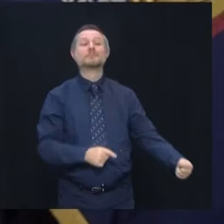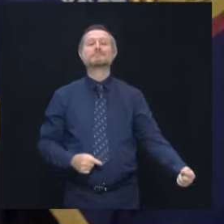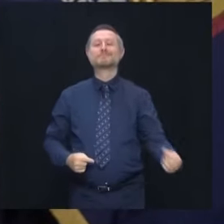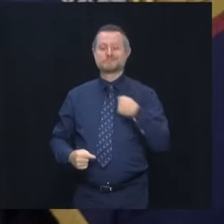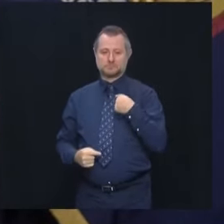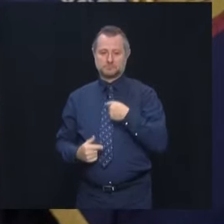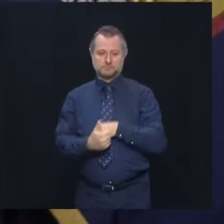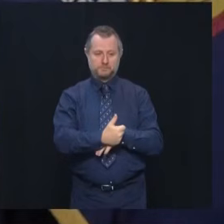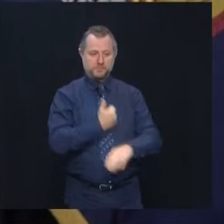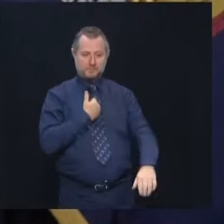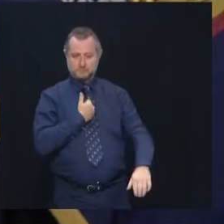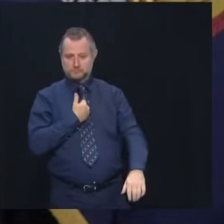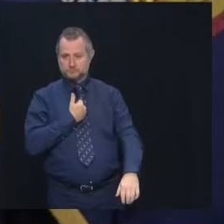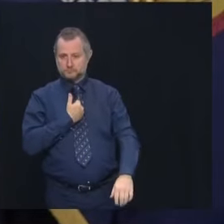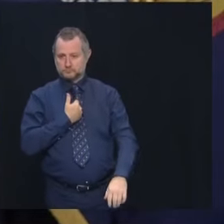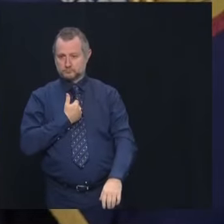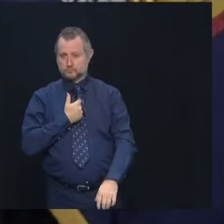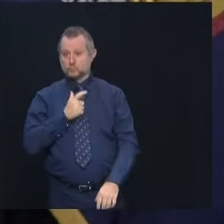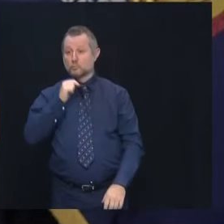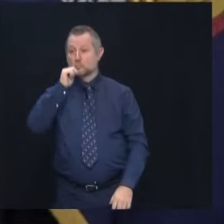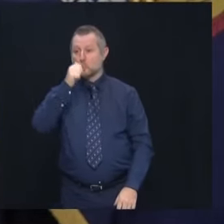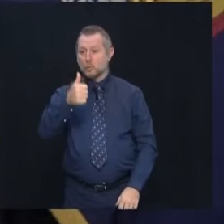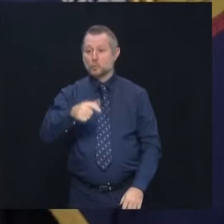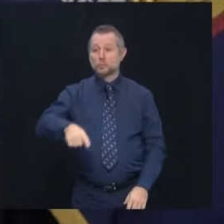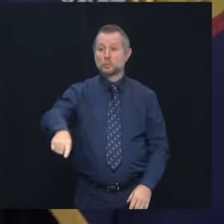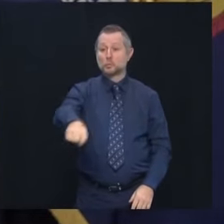Orthodox community tomorrow, if you don't